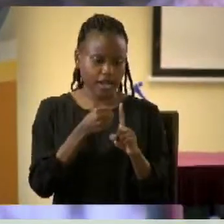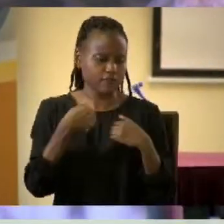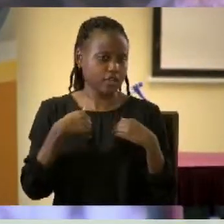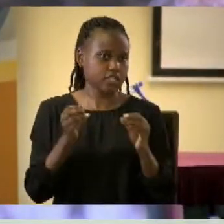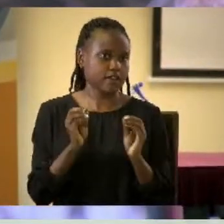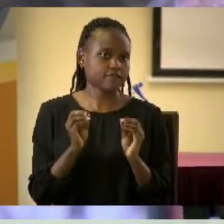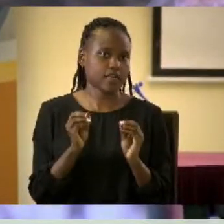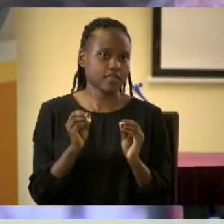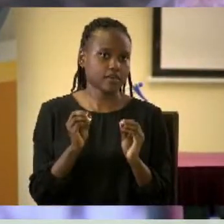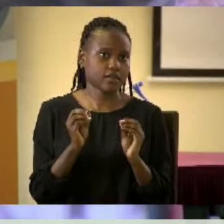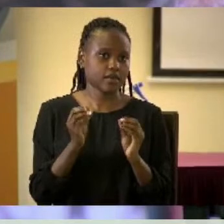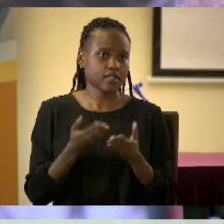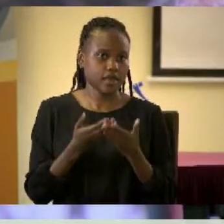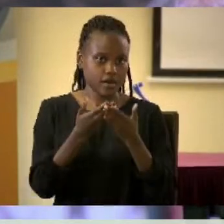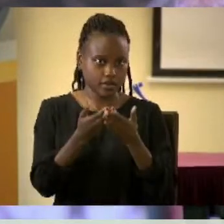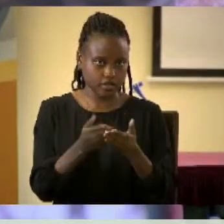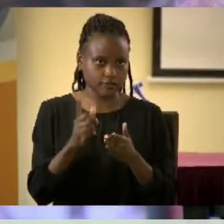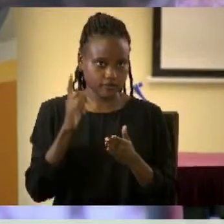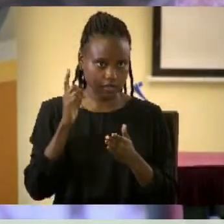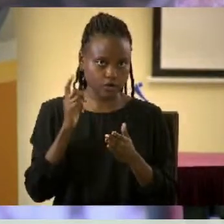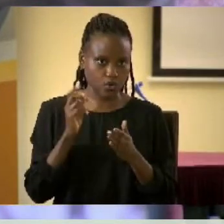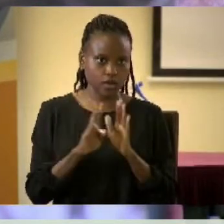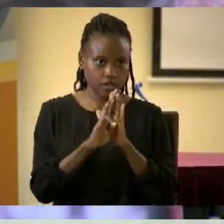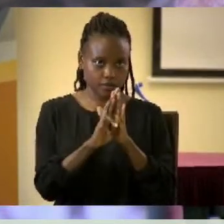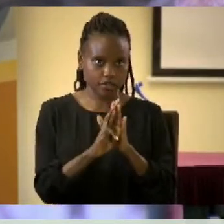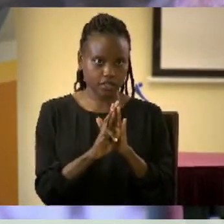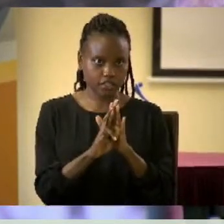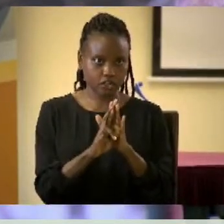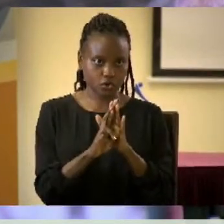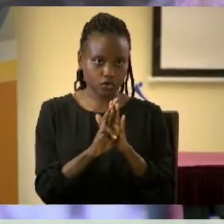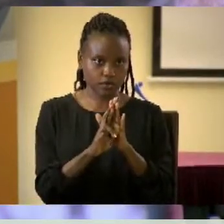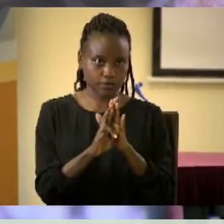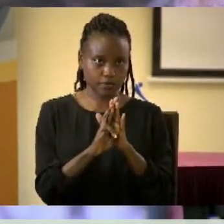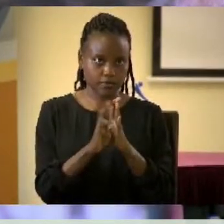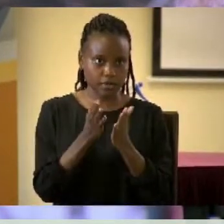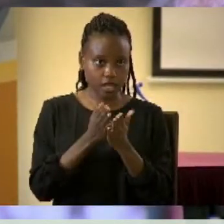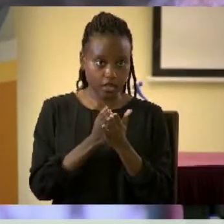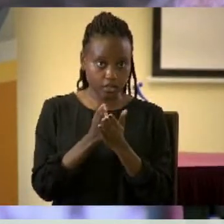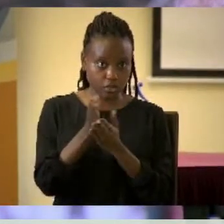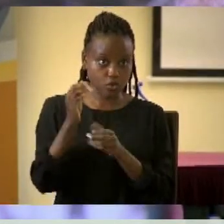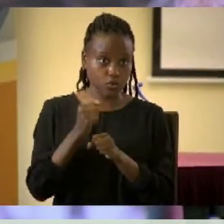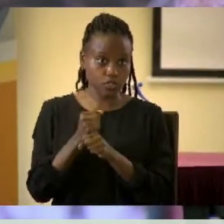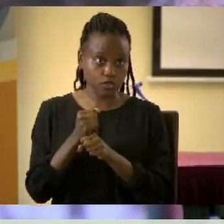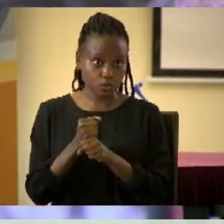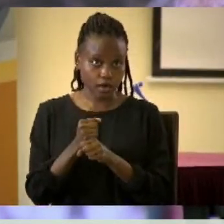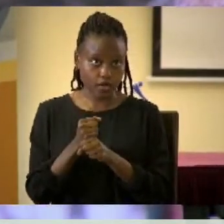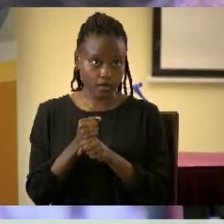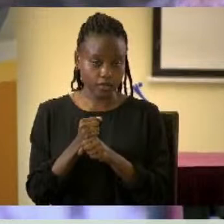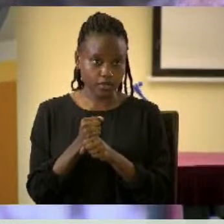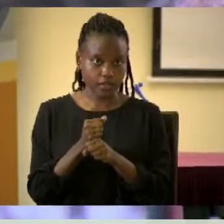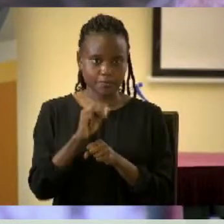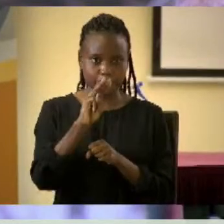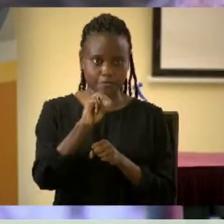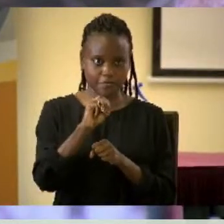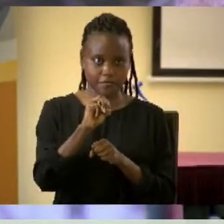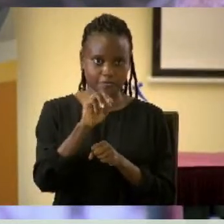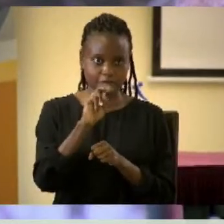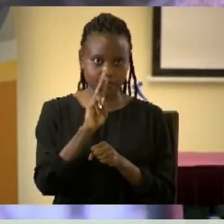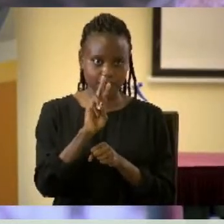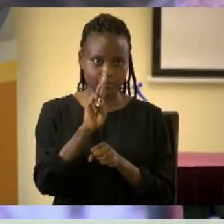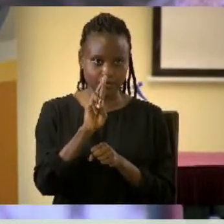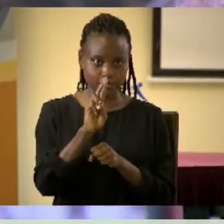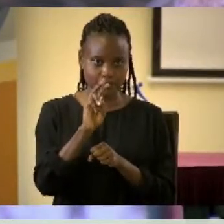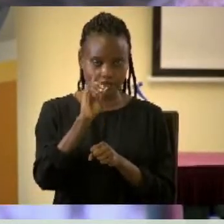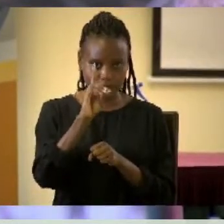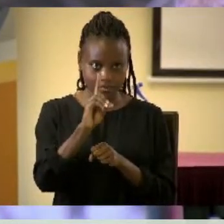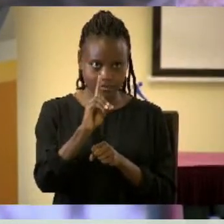legal representation. And through this scheme, murder cases have continued to be assigned to advocates